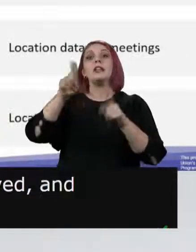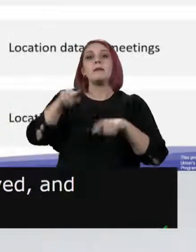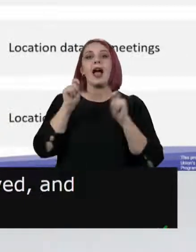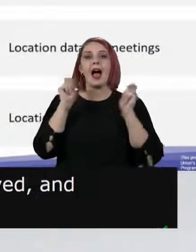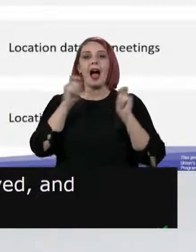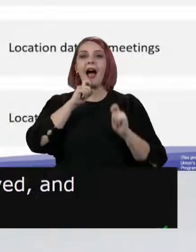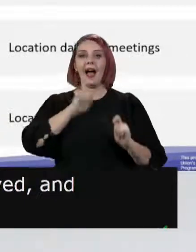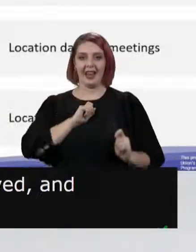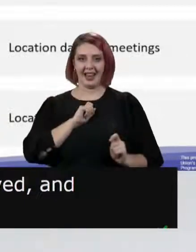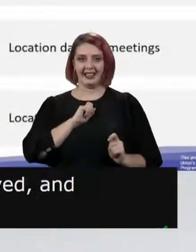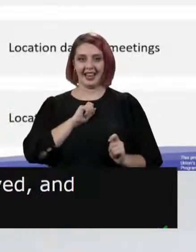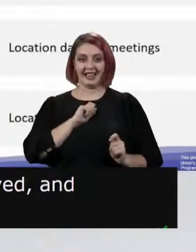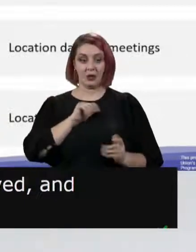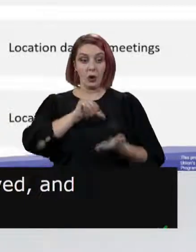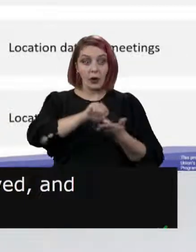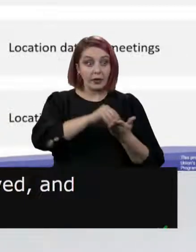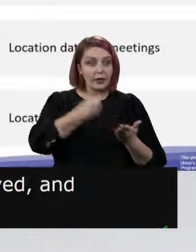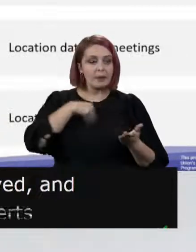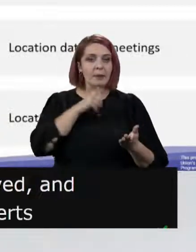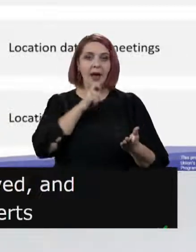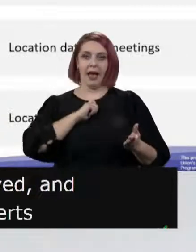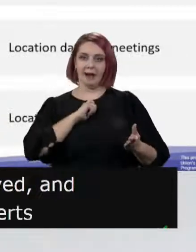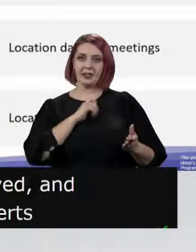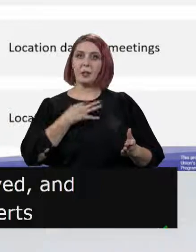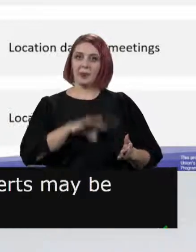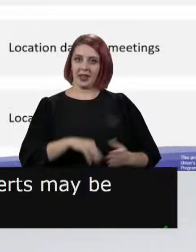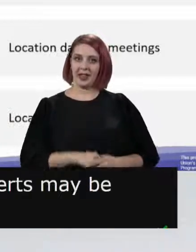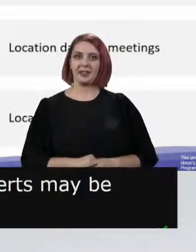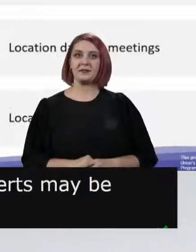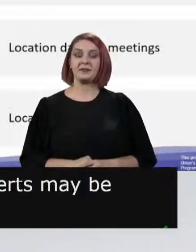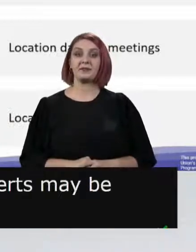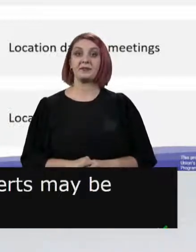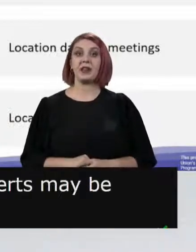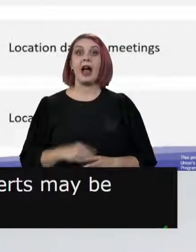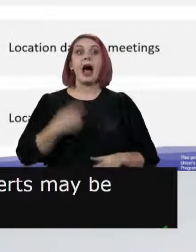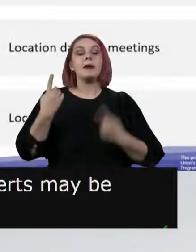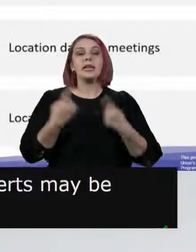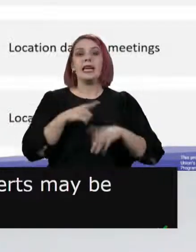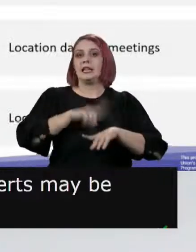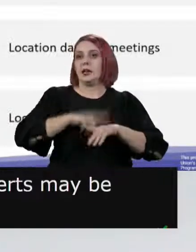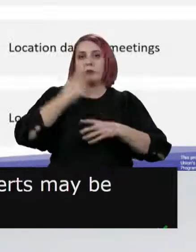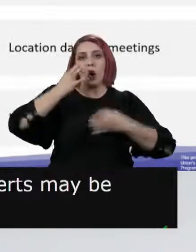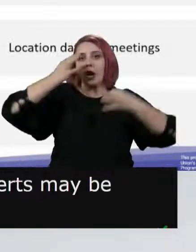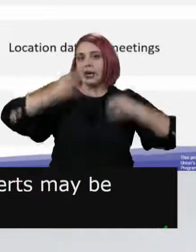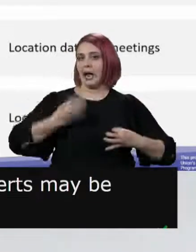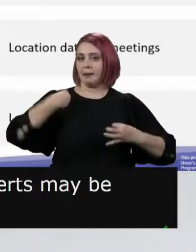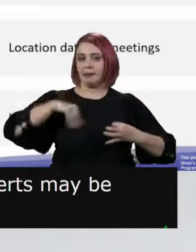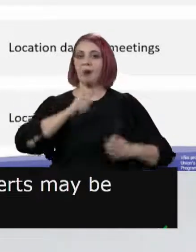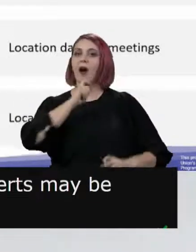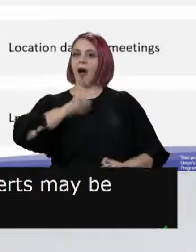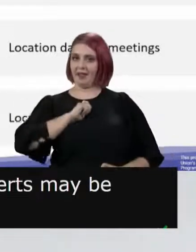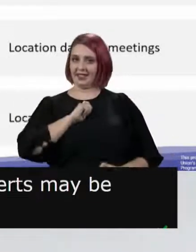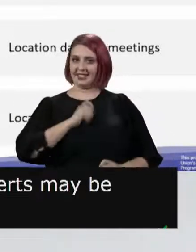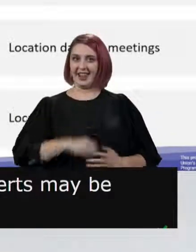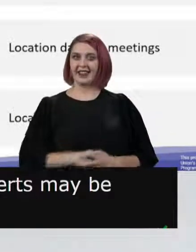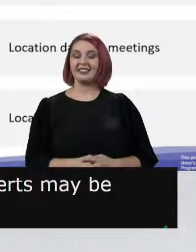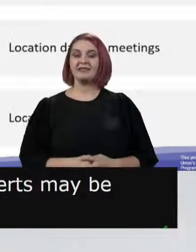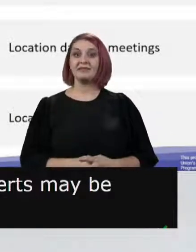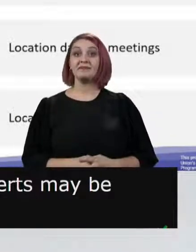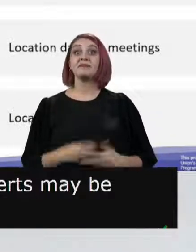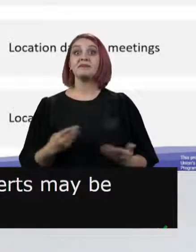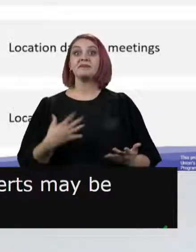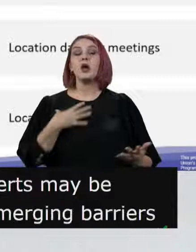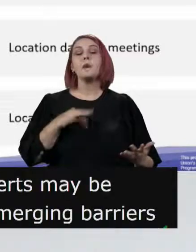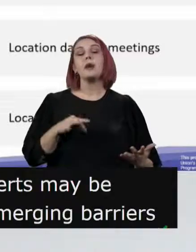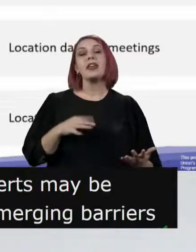those alerts may be offered in real time, and therefore highlighting emerging barriers to travel that otherwise